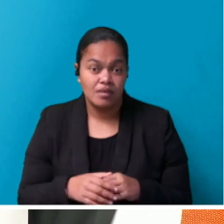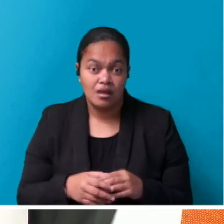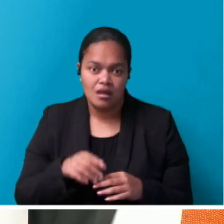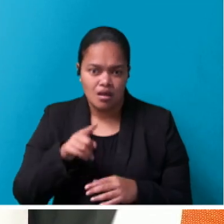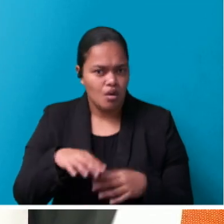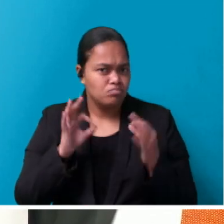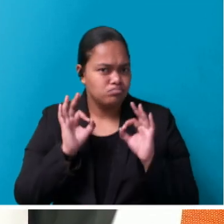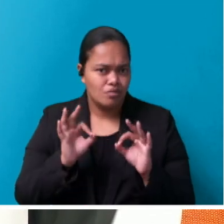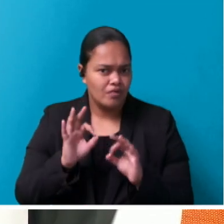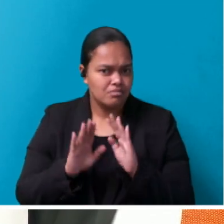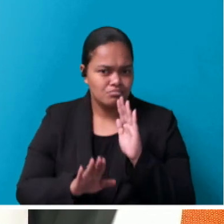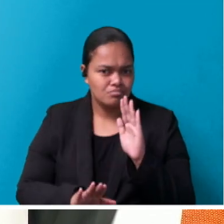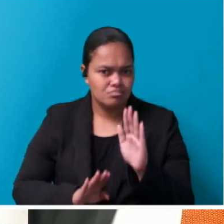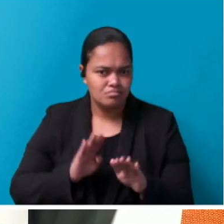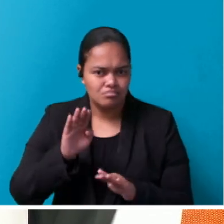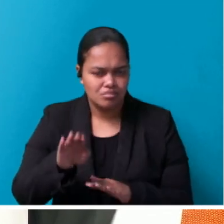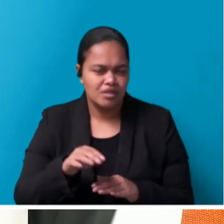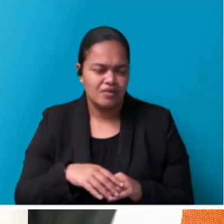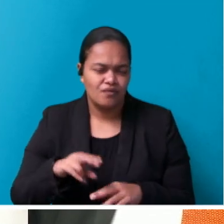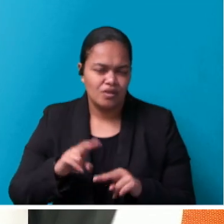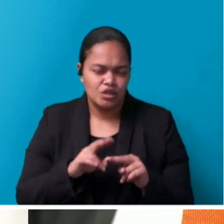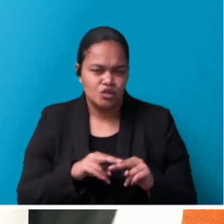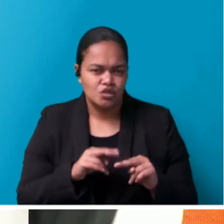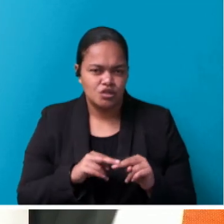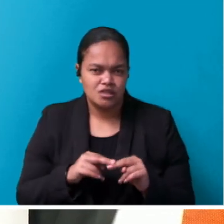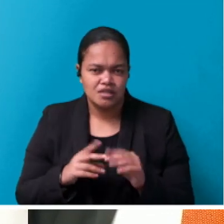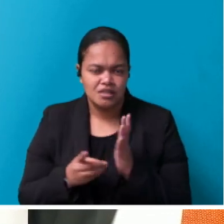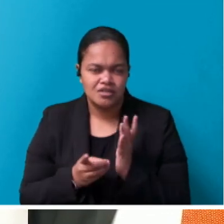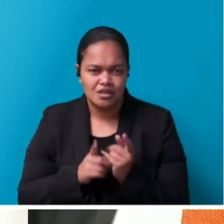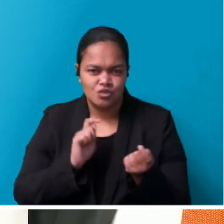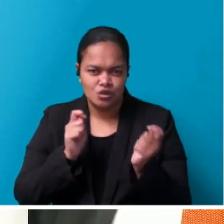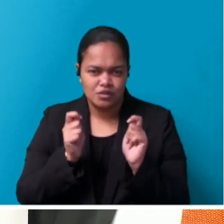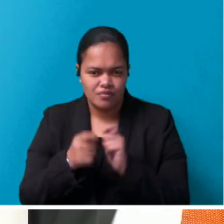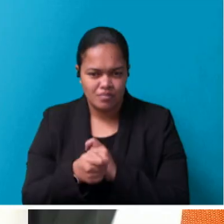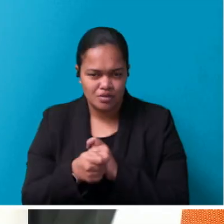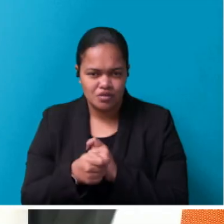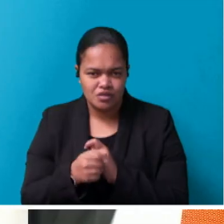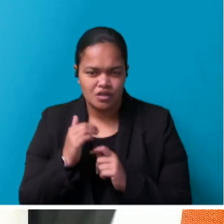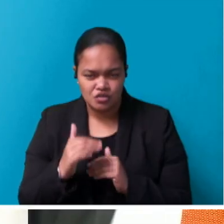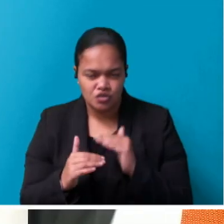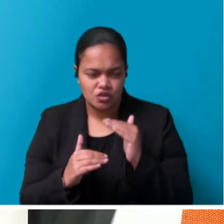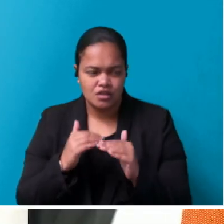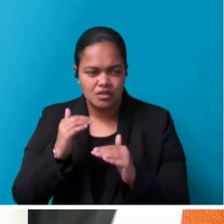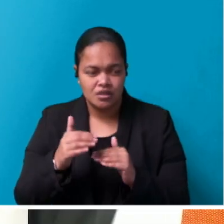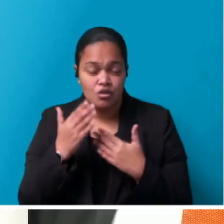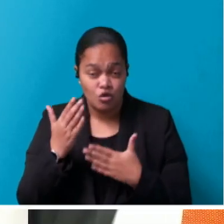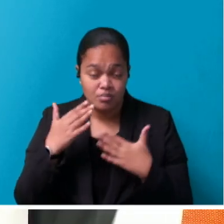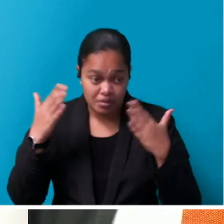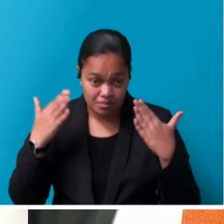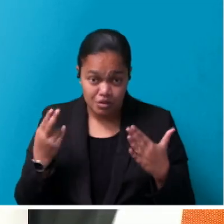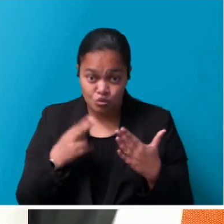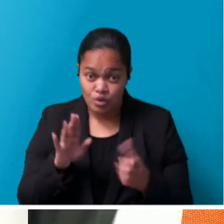step towards Fiji's digital transformation journey. Honorable Speaker, to